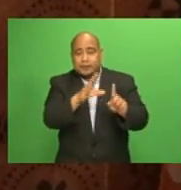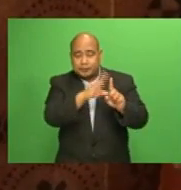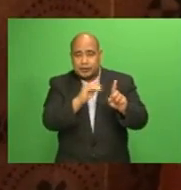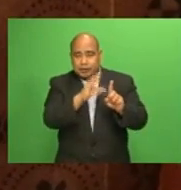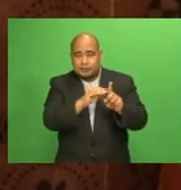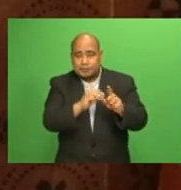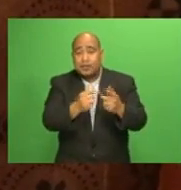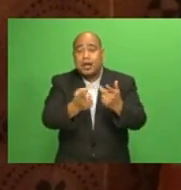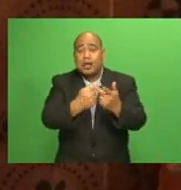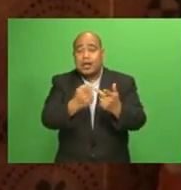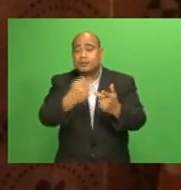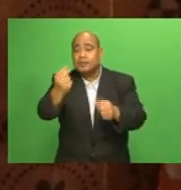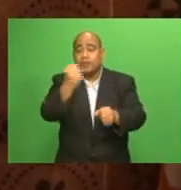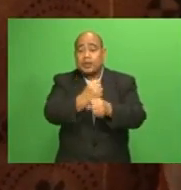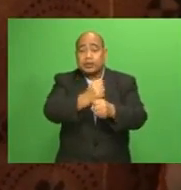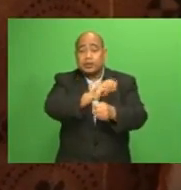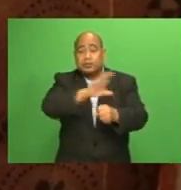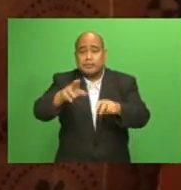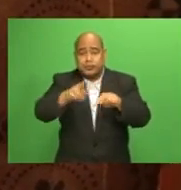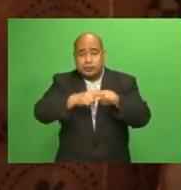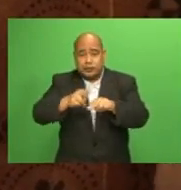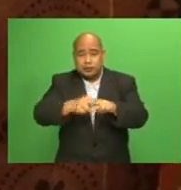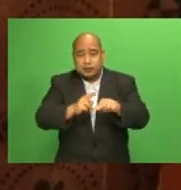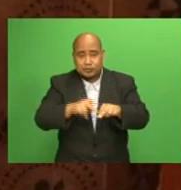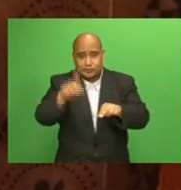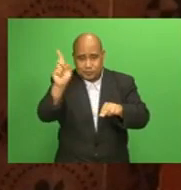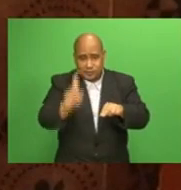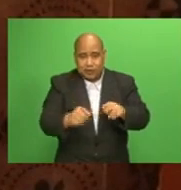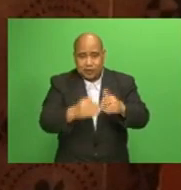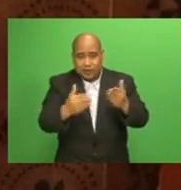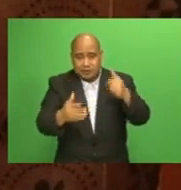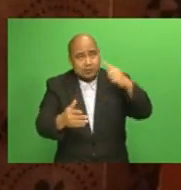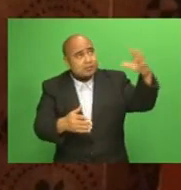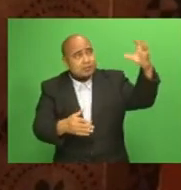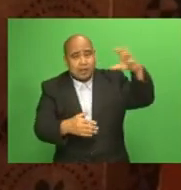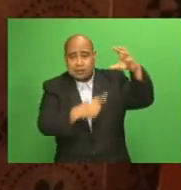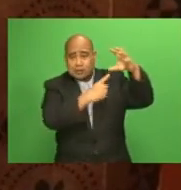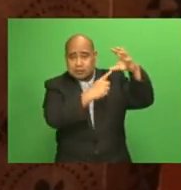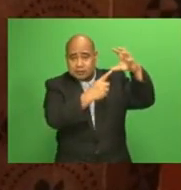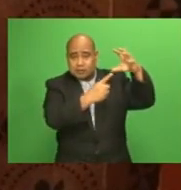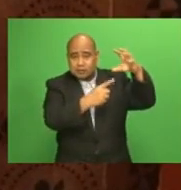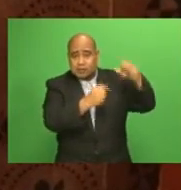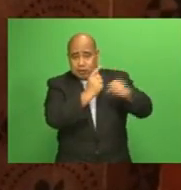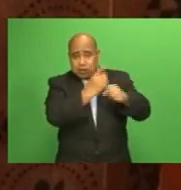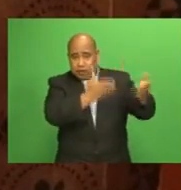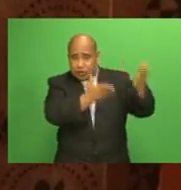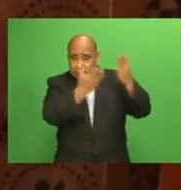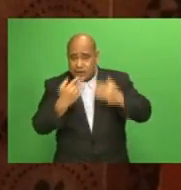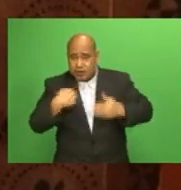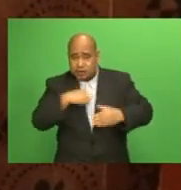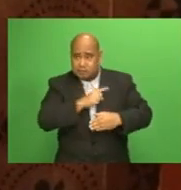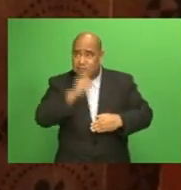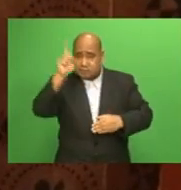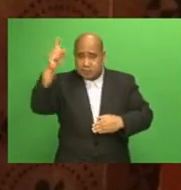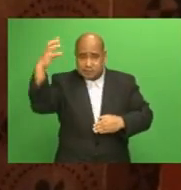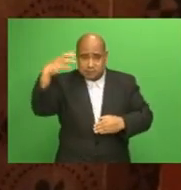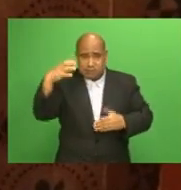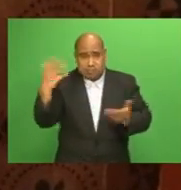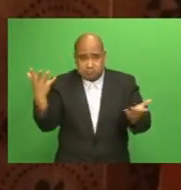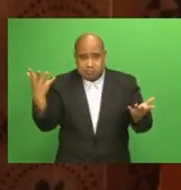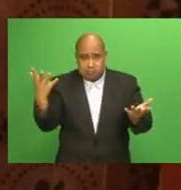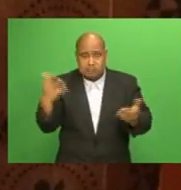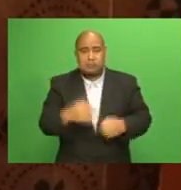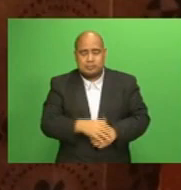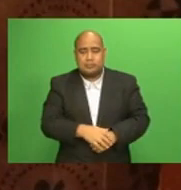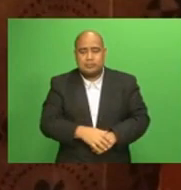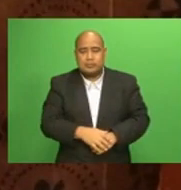at giving this energy source that we have, the sun, that God gives us, to make use of that, because the cost of fuel, the impact of